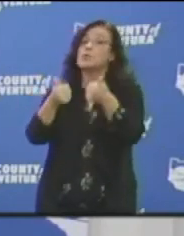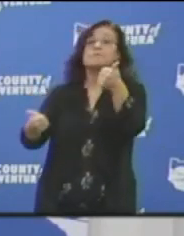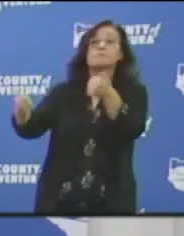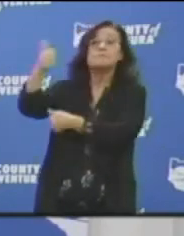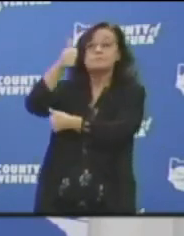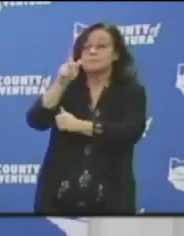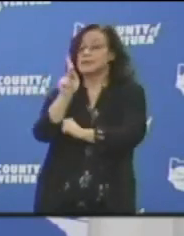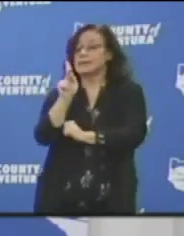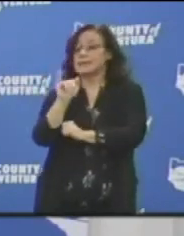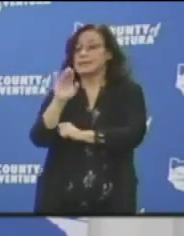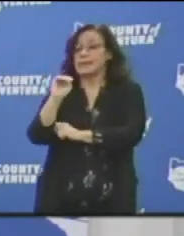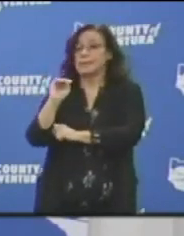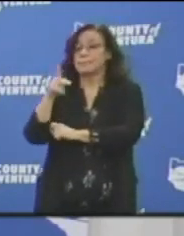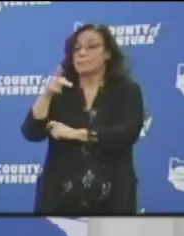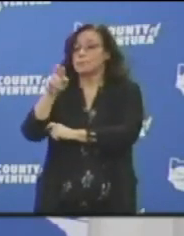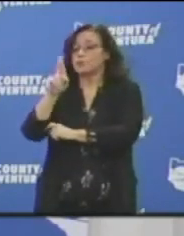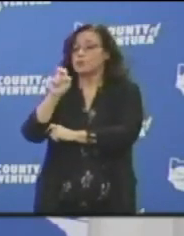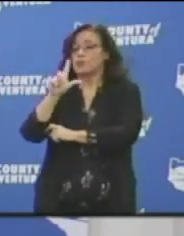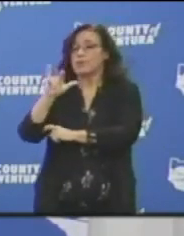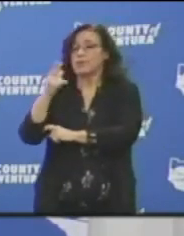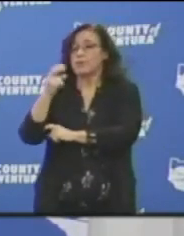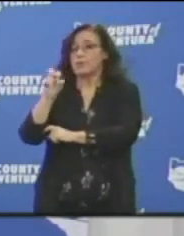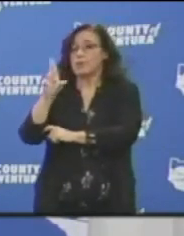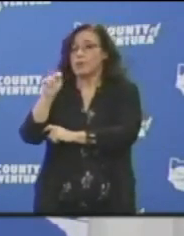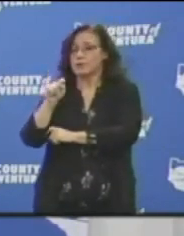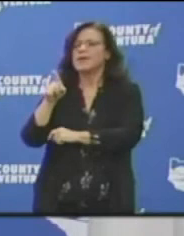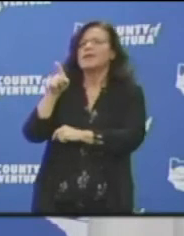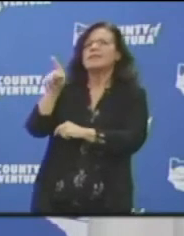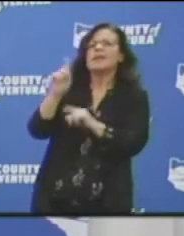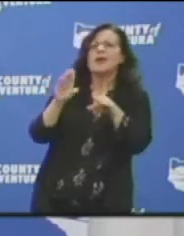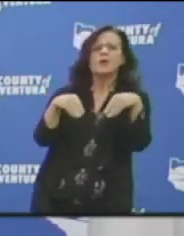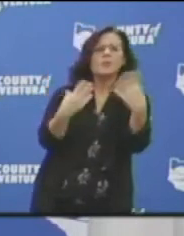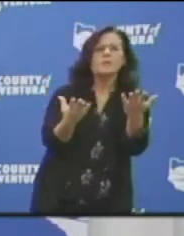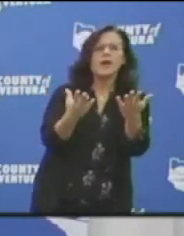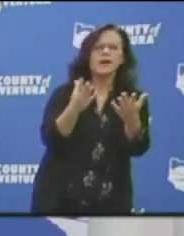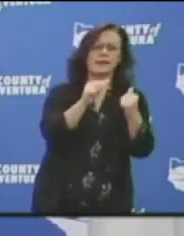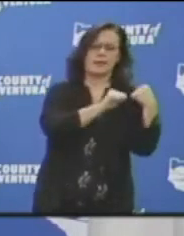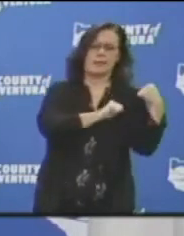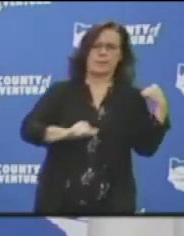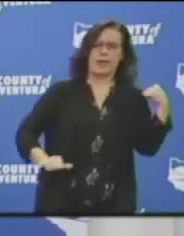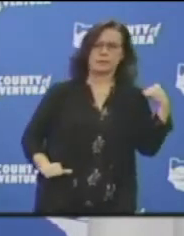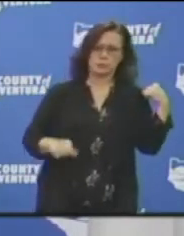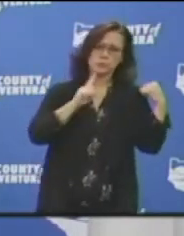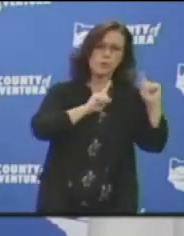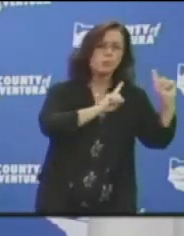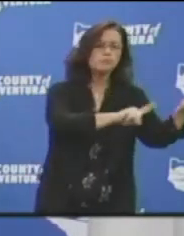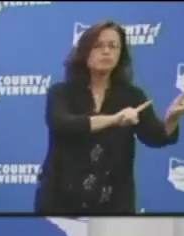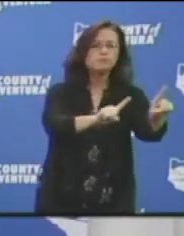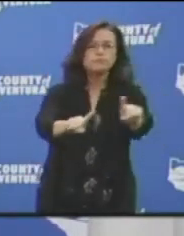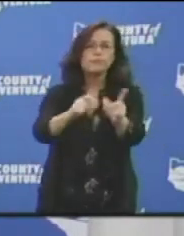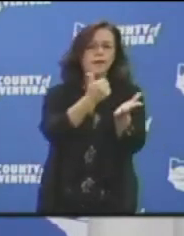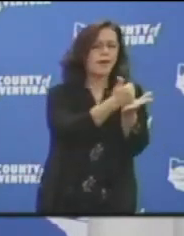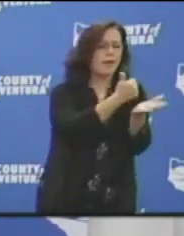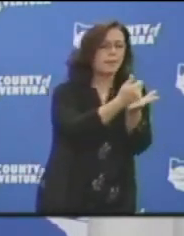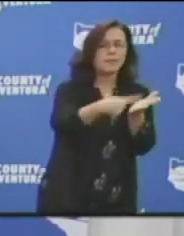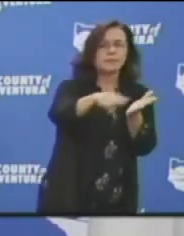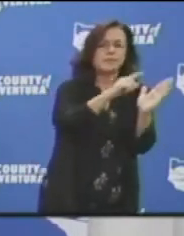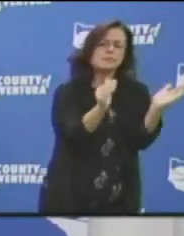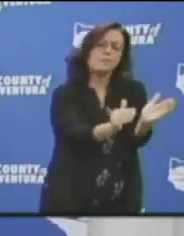Prilhart, who has provided what we call ambassadors to help our small businesses to meet the requirements of the